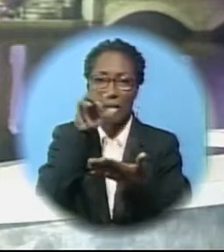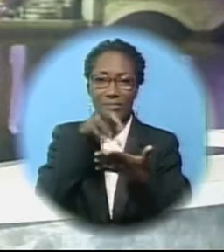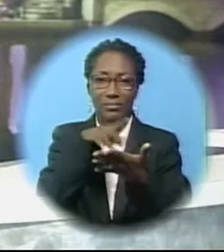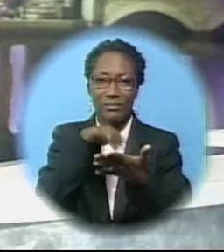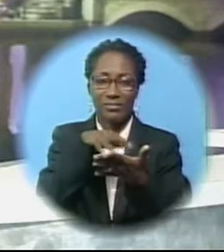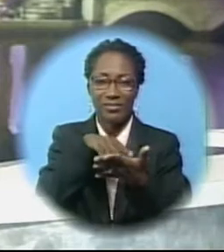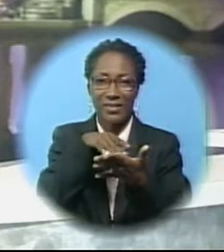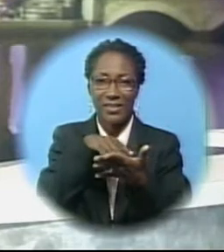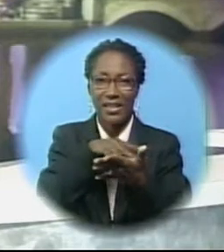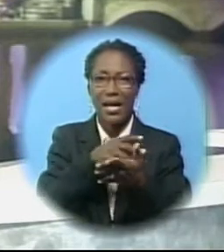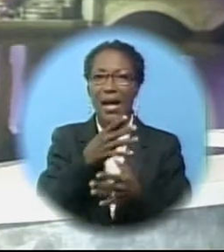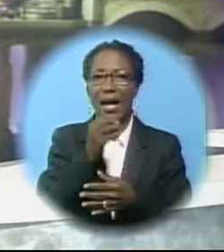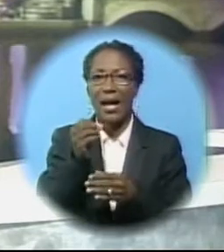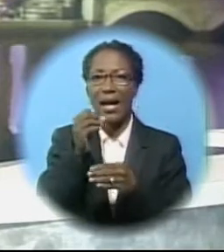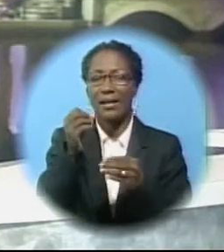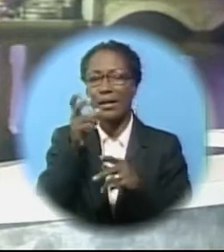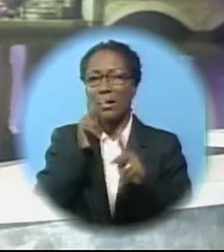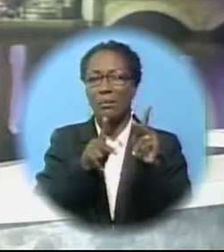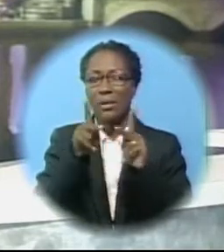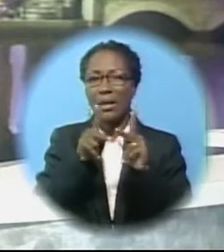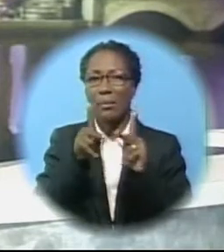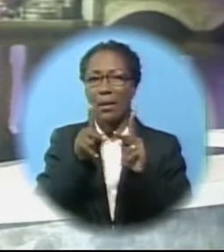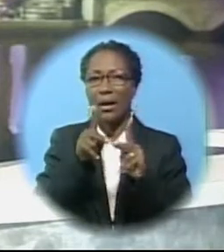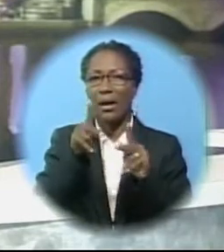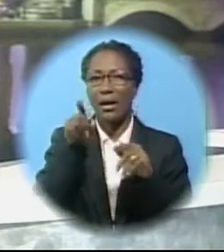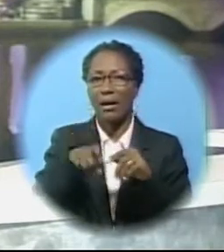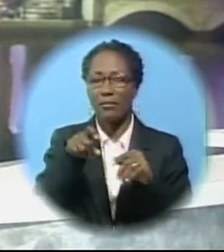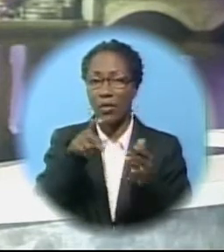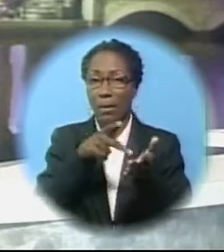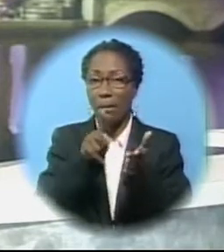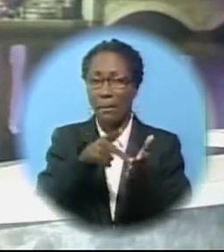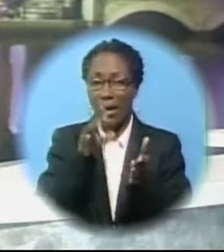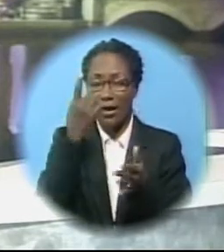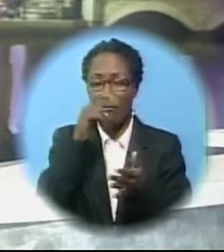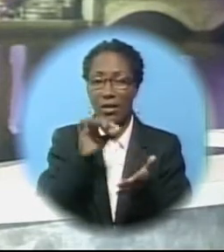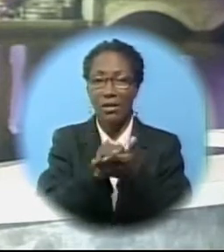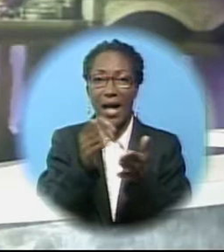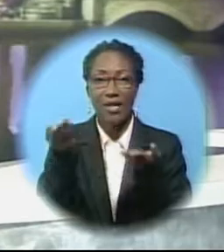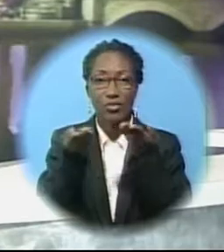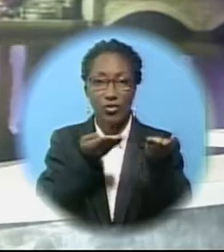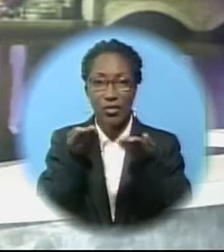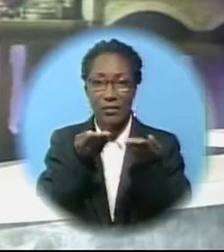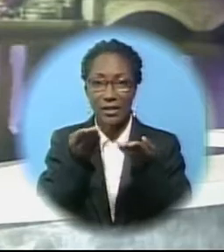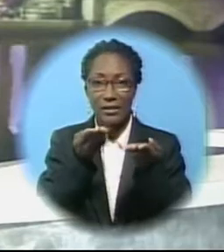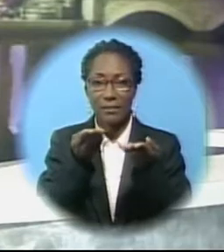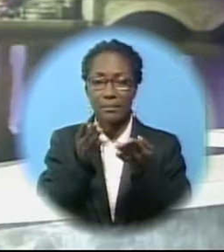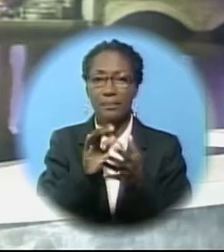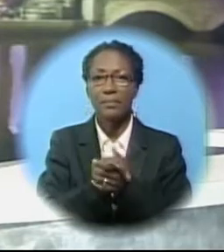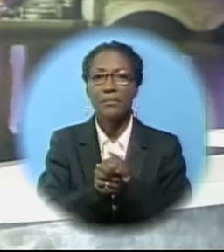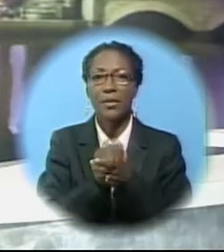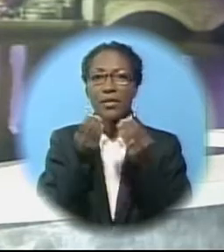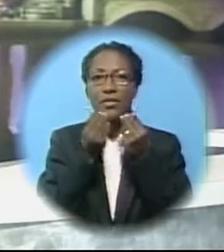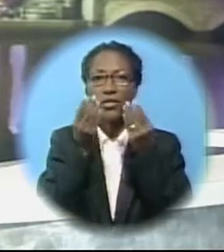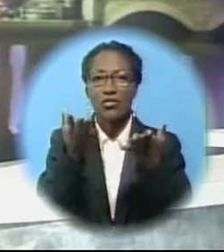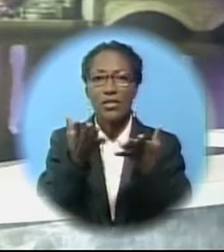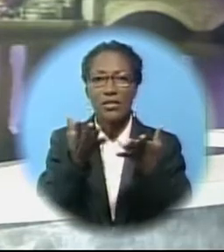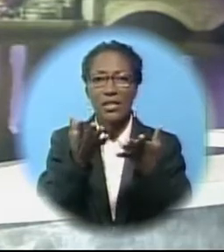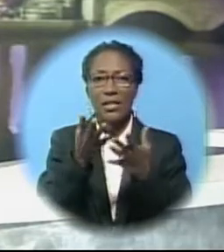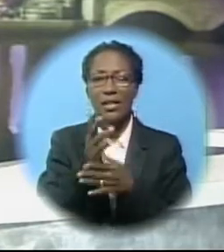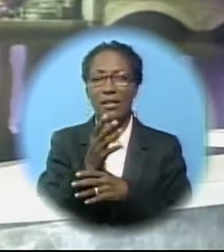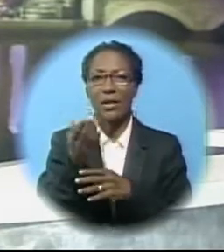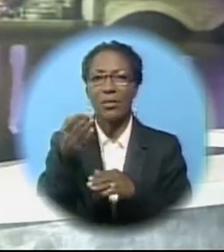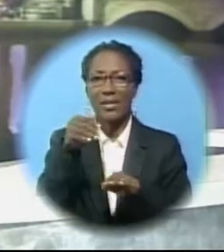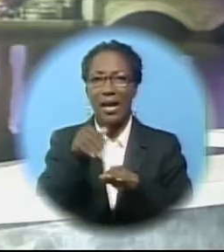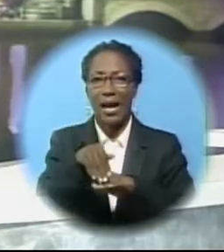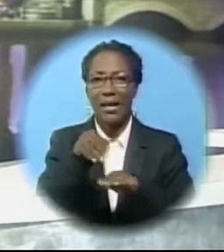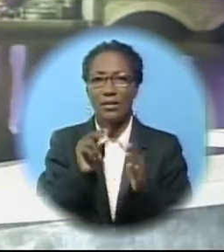mean less opportunity for them to make money. He was addressing the Lions Club of Barbados North 42nd anniversary